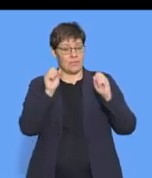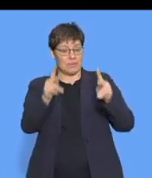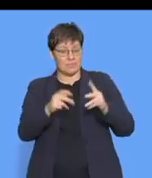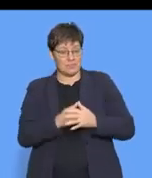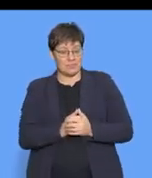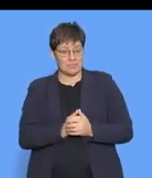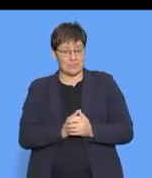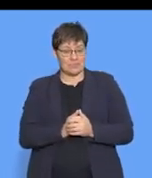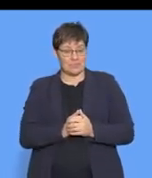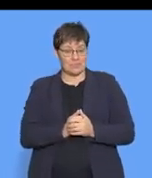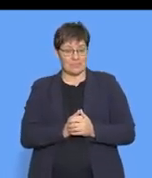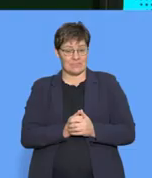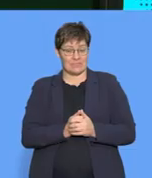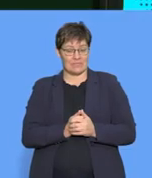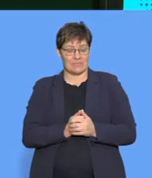Okay,